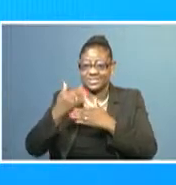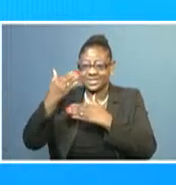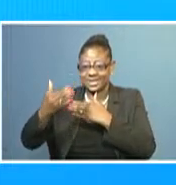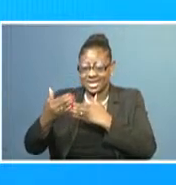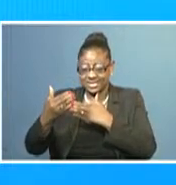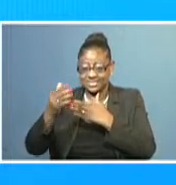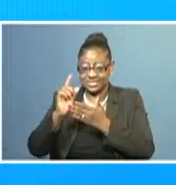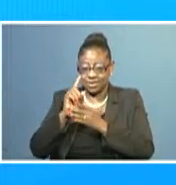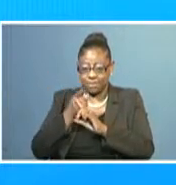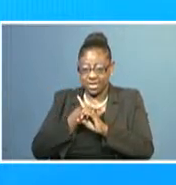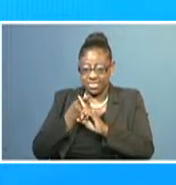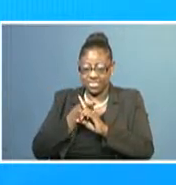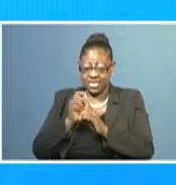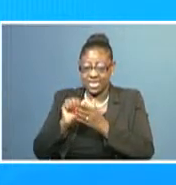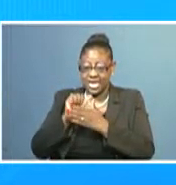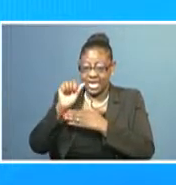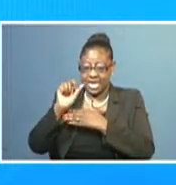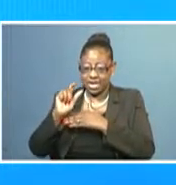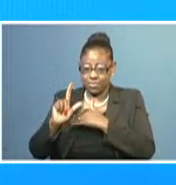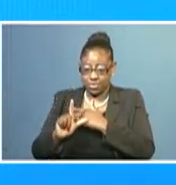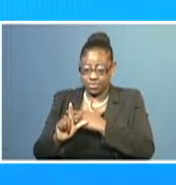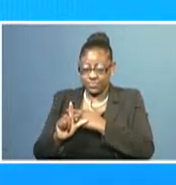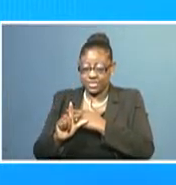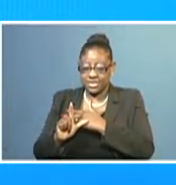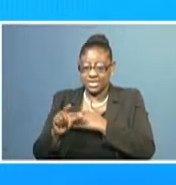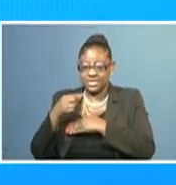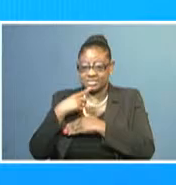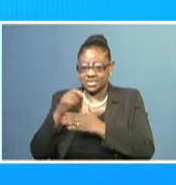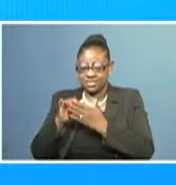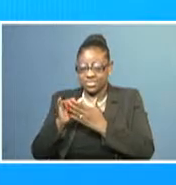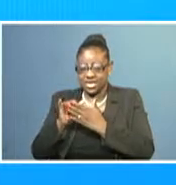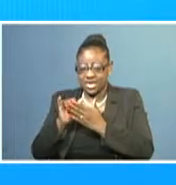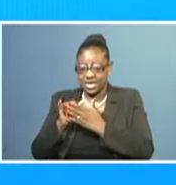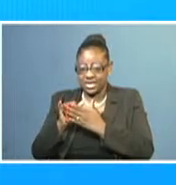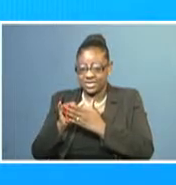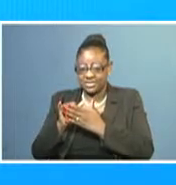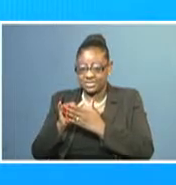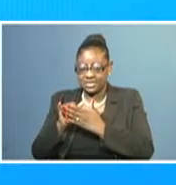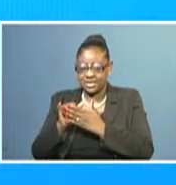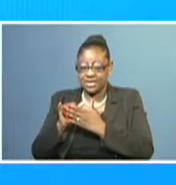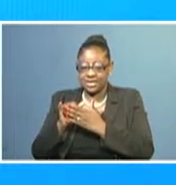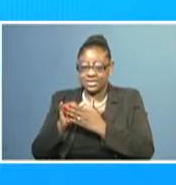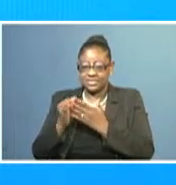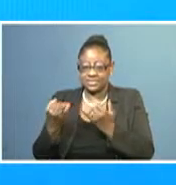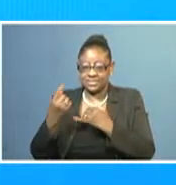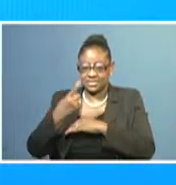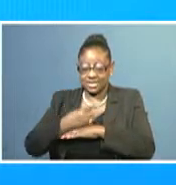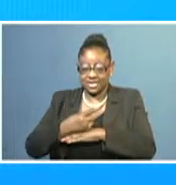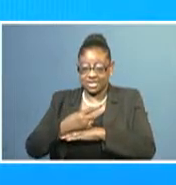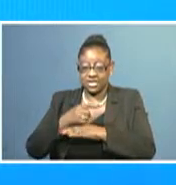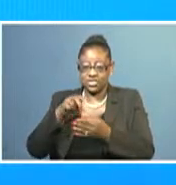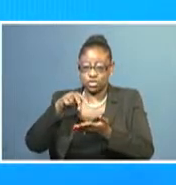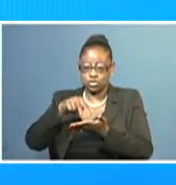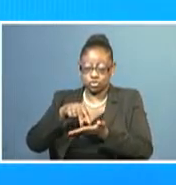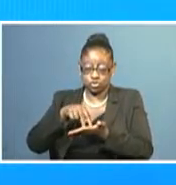April. But today, Patrick J. Bethel teachers took a stand.